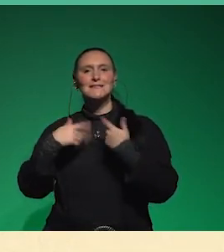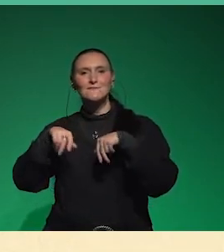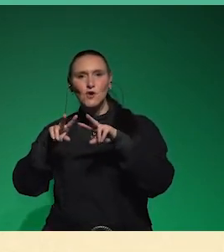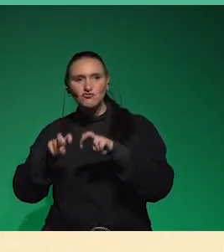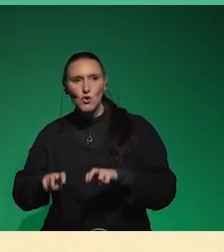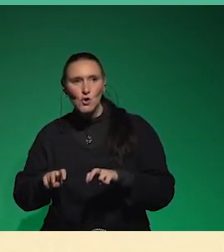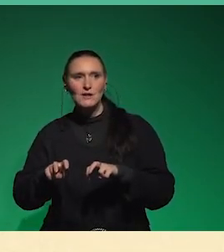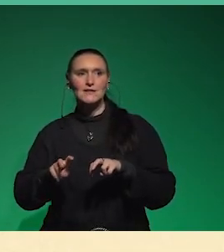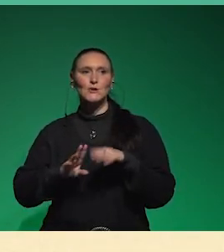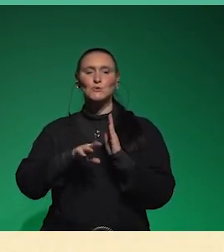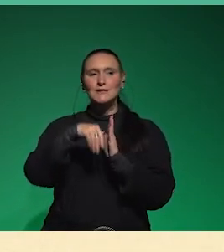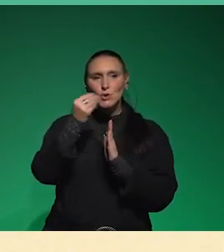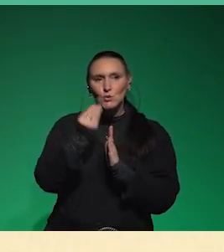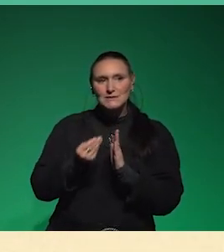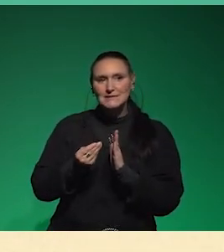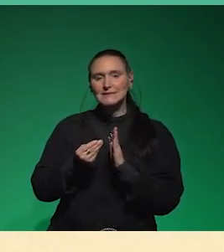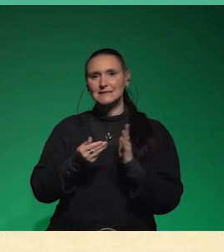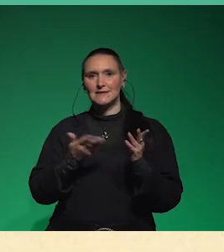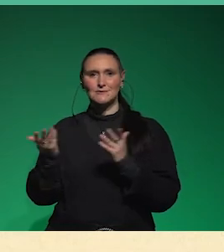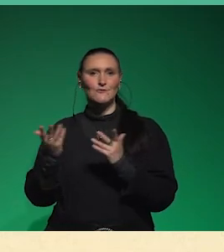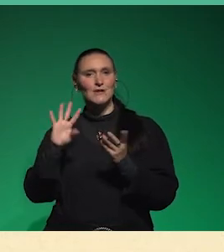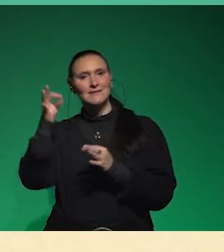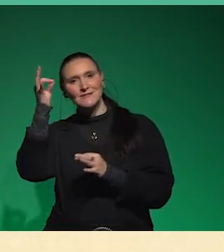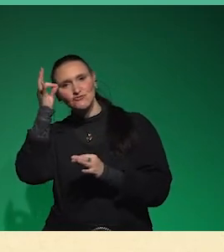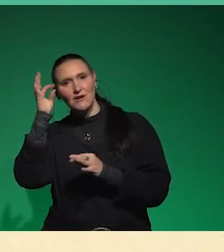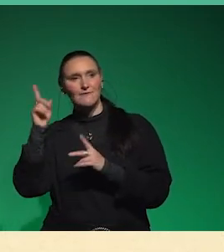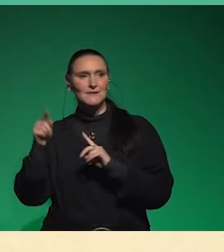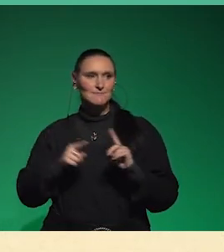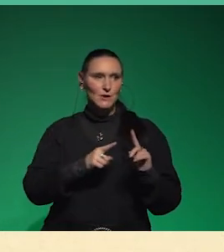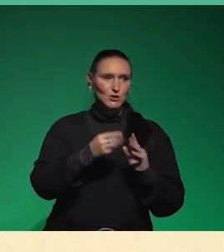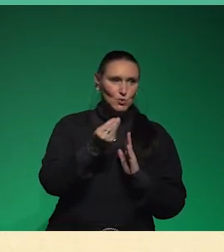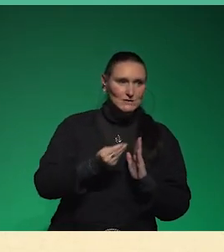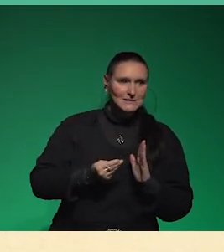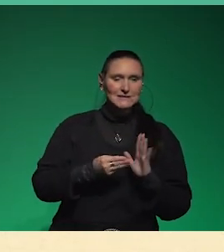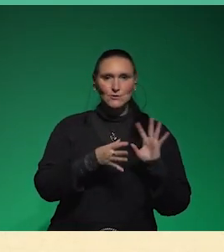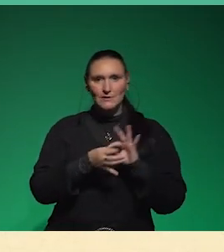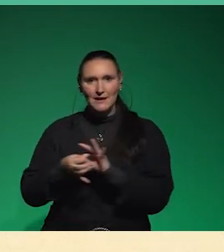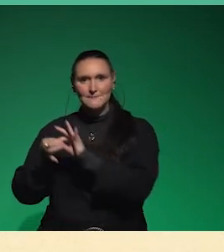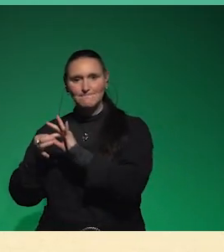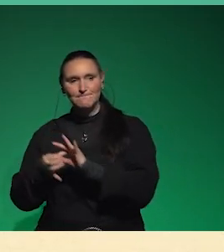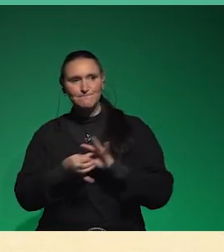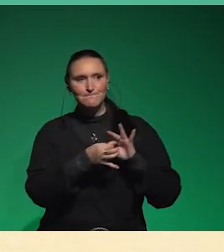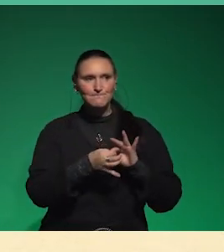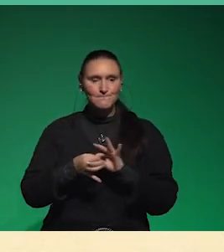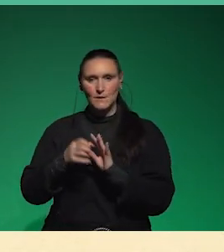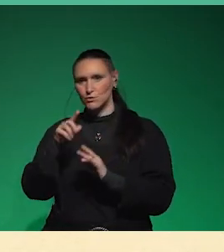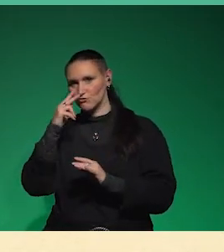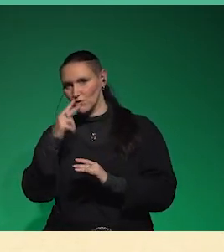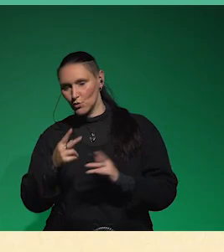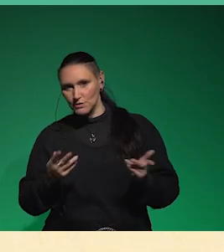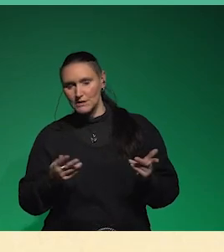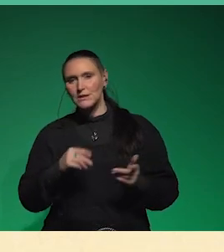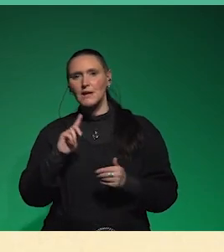here in science, that we have our specific ways how we do science. And now